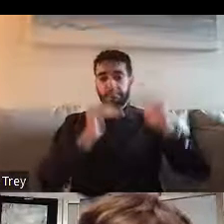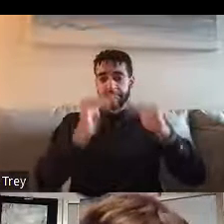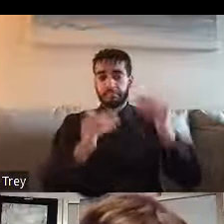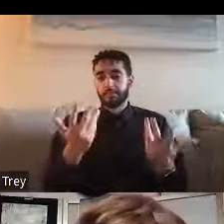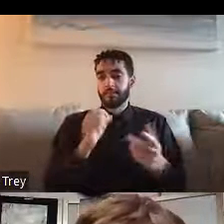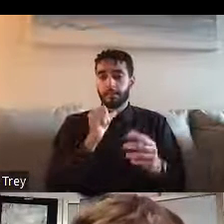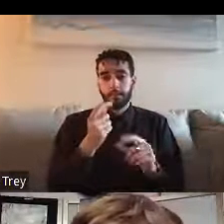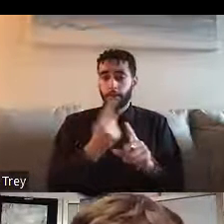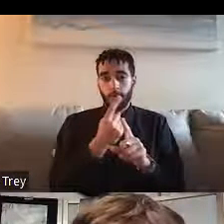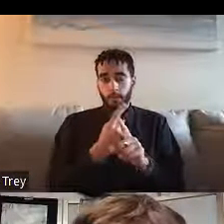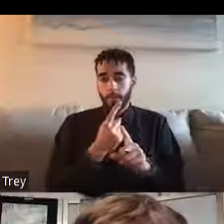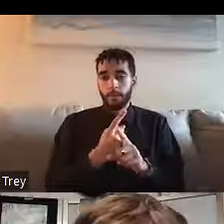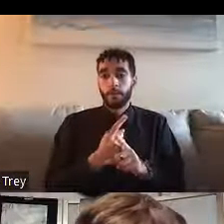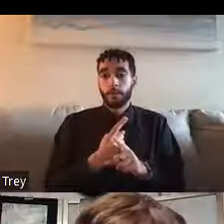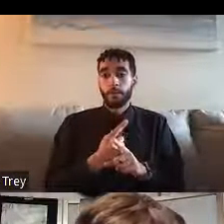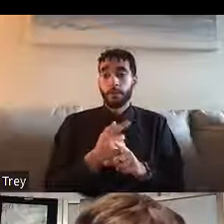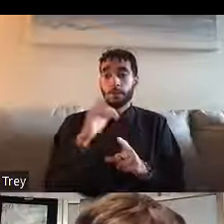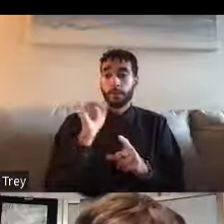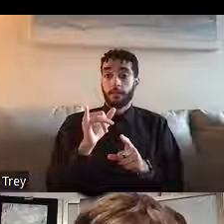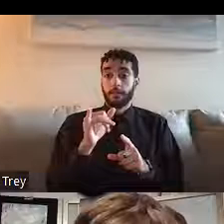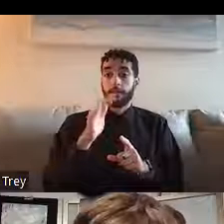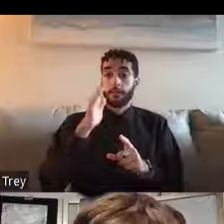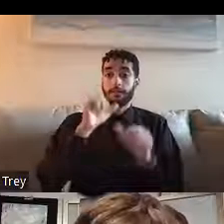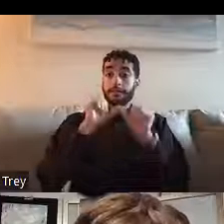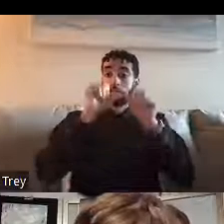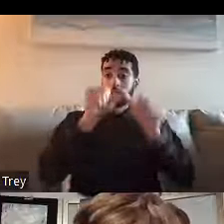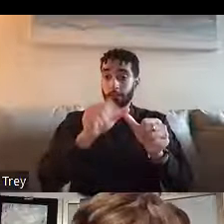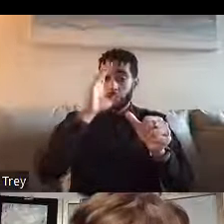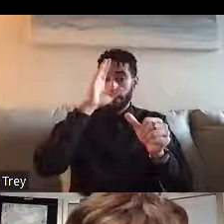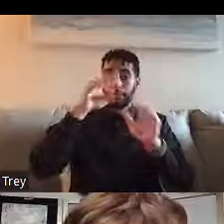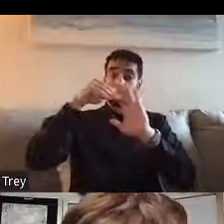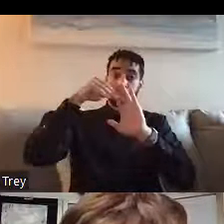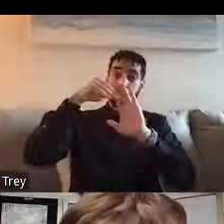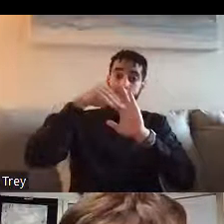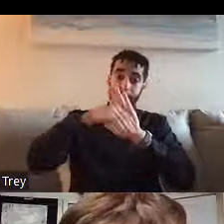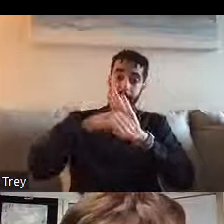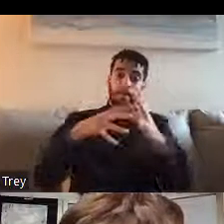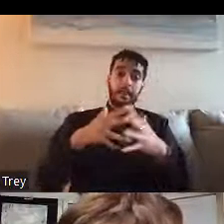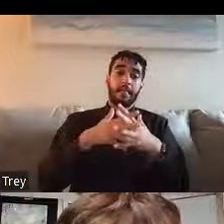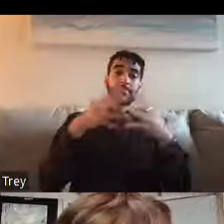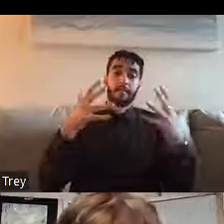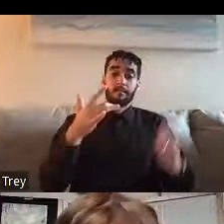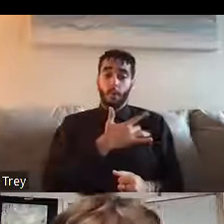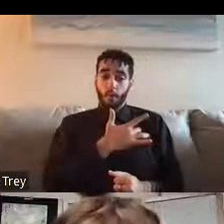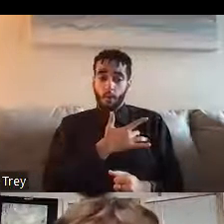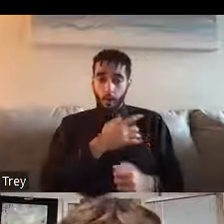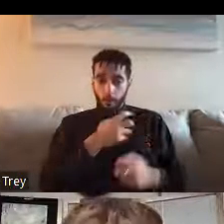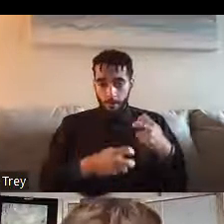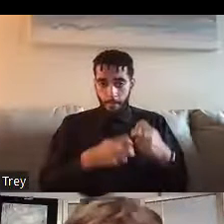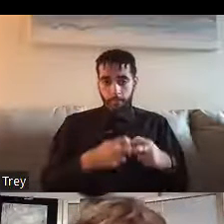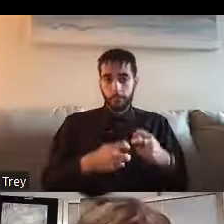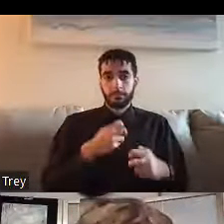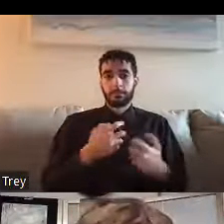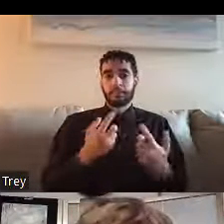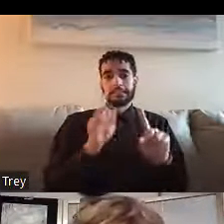caregivers, if they have that pattern, this can lead downstream to serious medical issues, heart disease, diabetes, and the